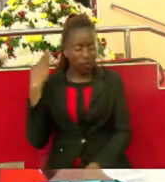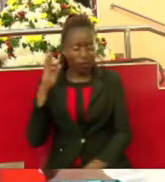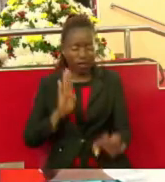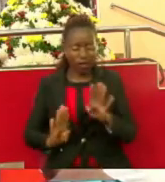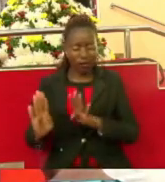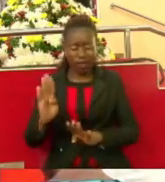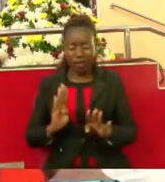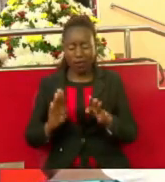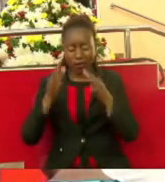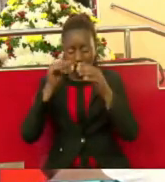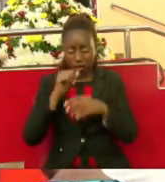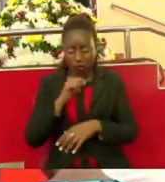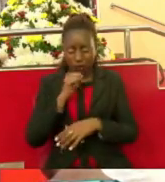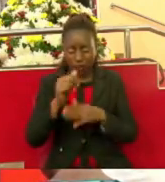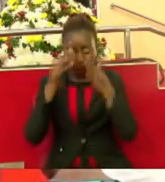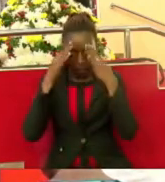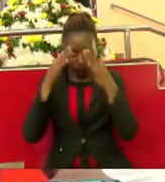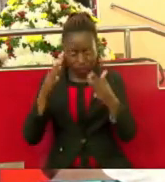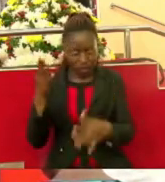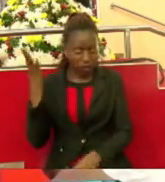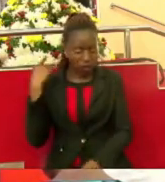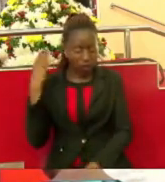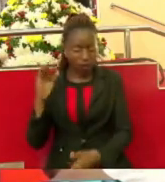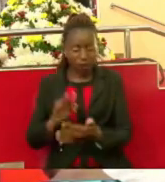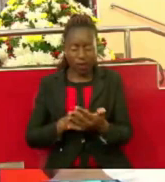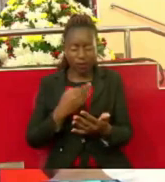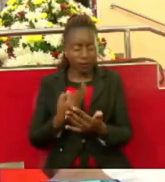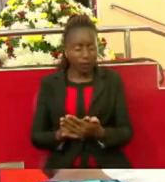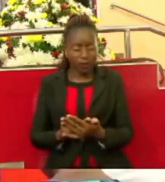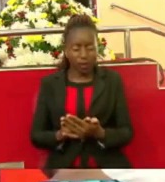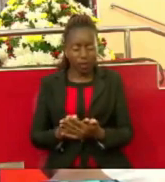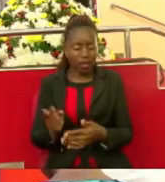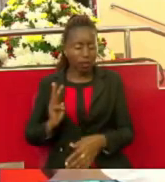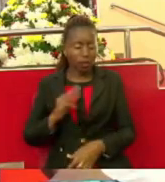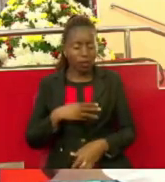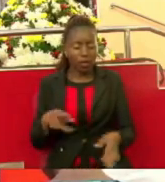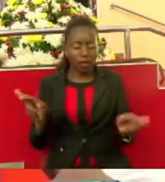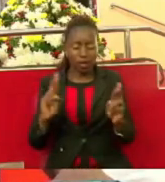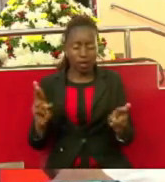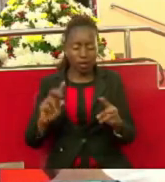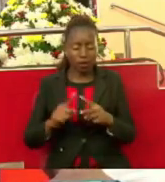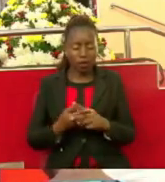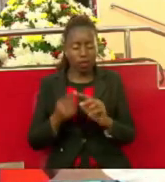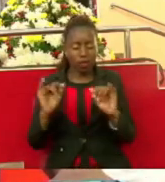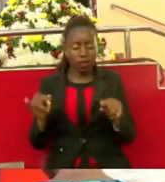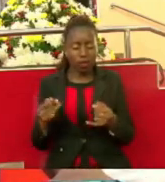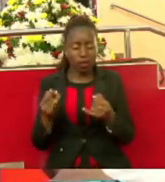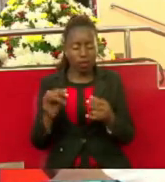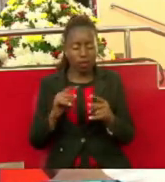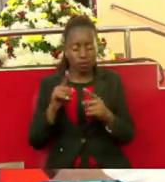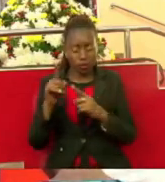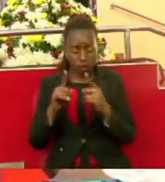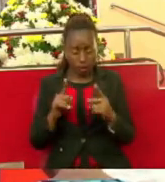failures. If you are willing to start anew, O God. This morning, King of Glory, we